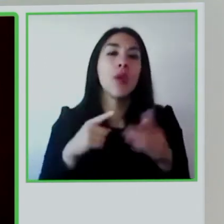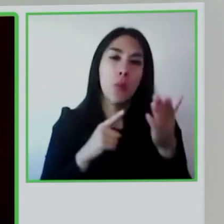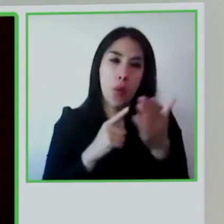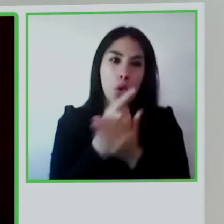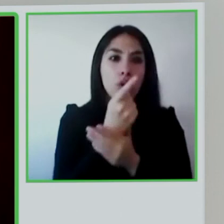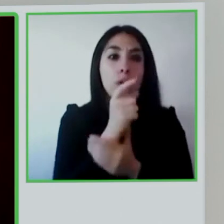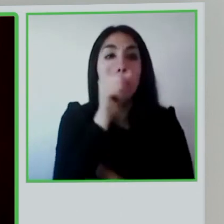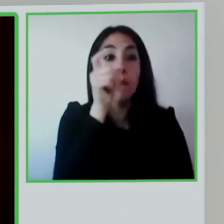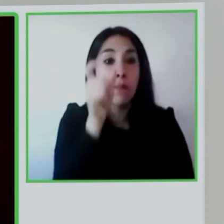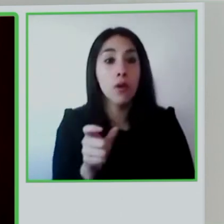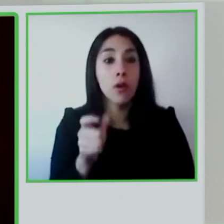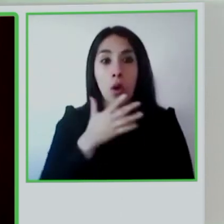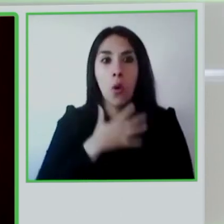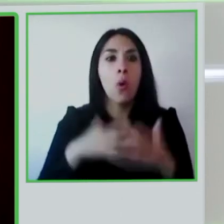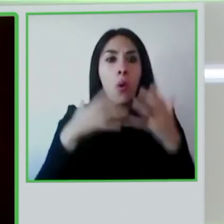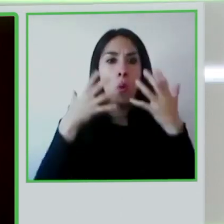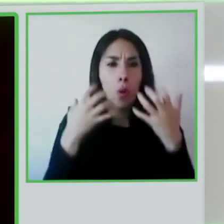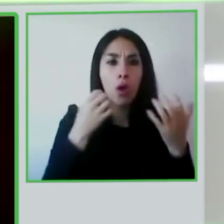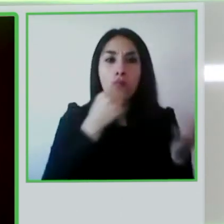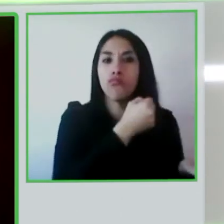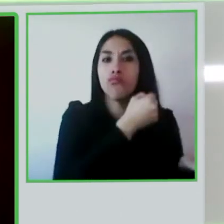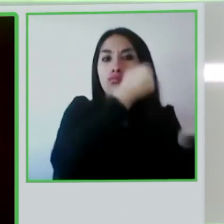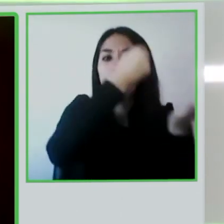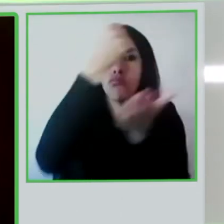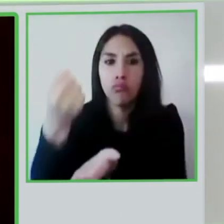invest money on you.